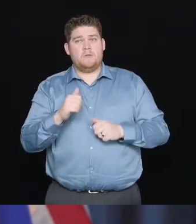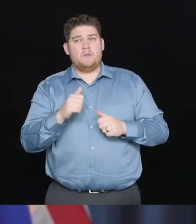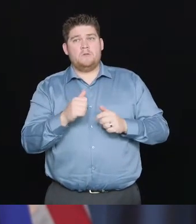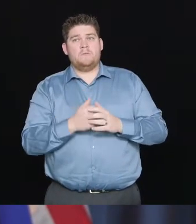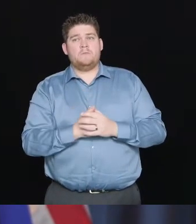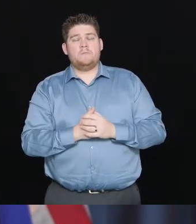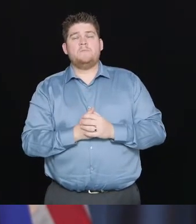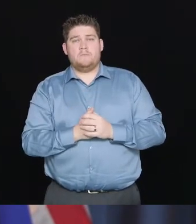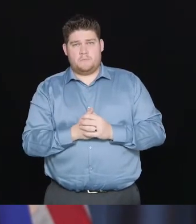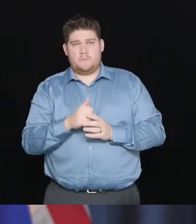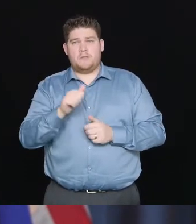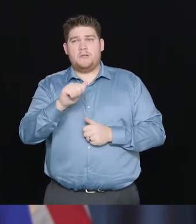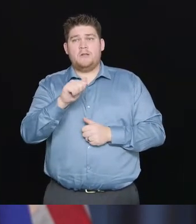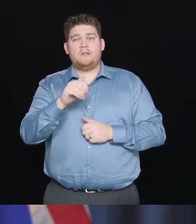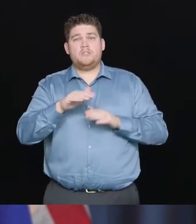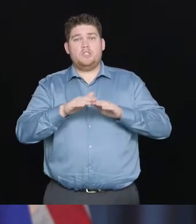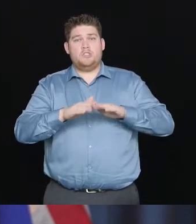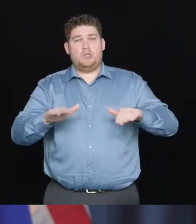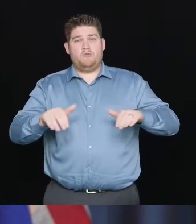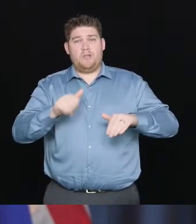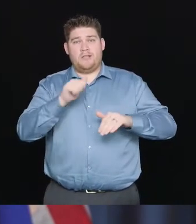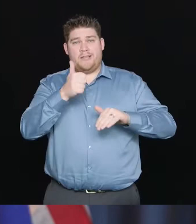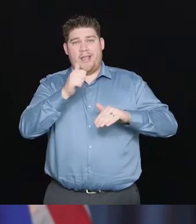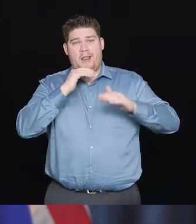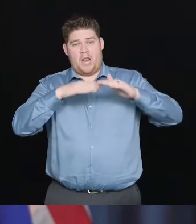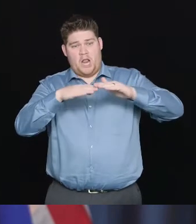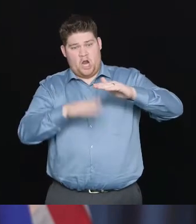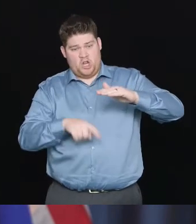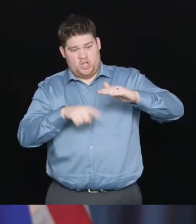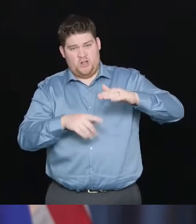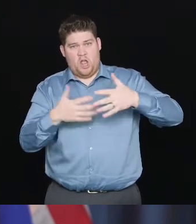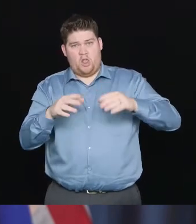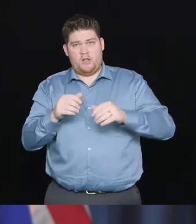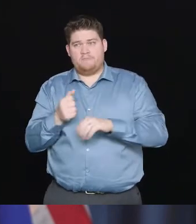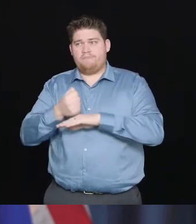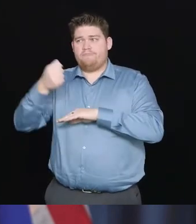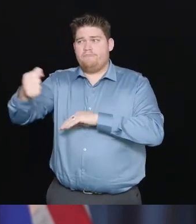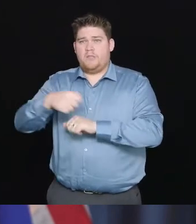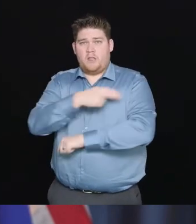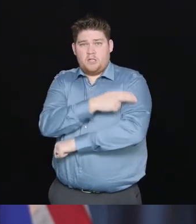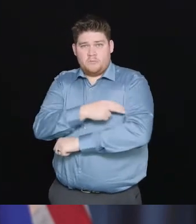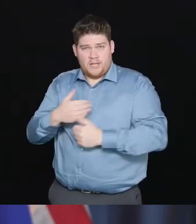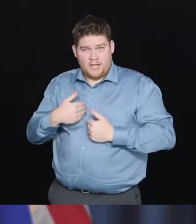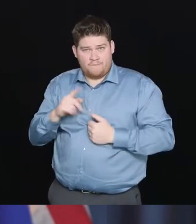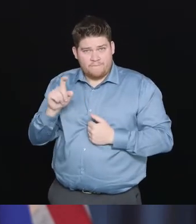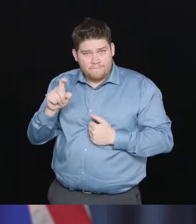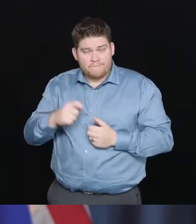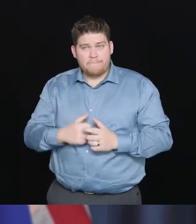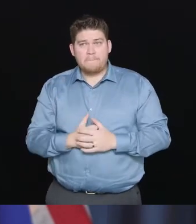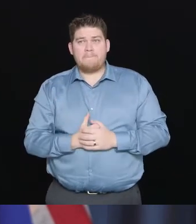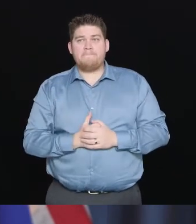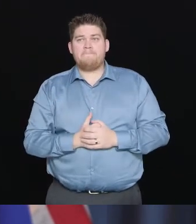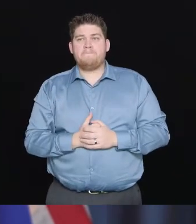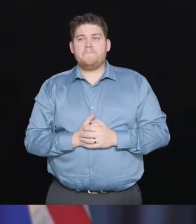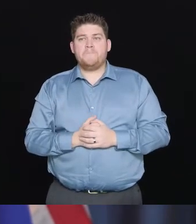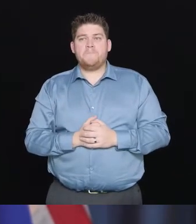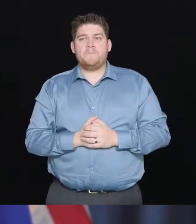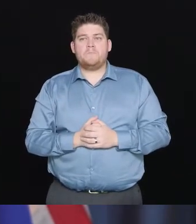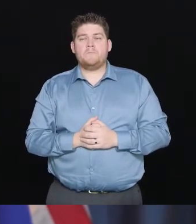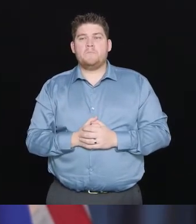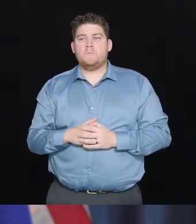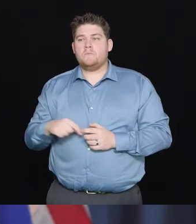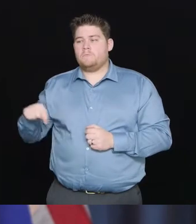I don't at the moment, but we can provide some more information about children tomorrow in our